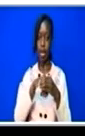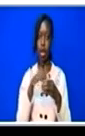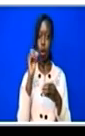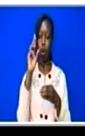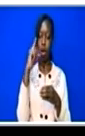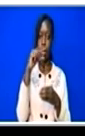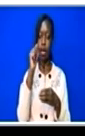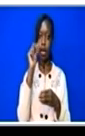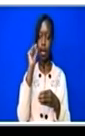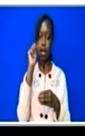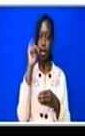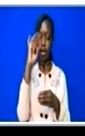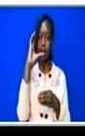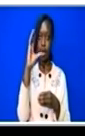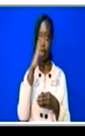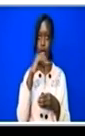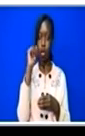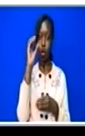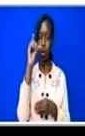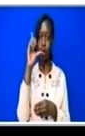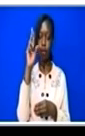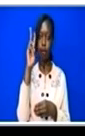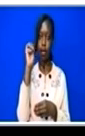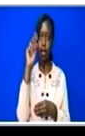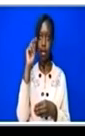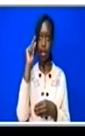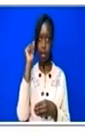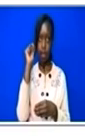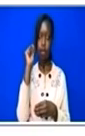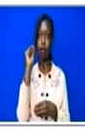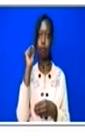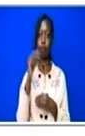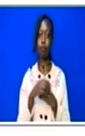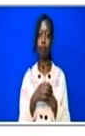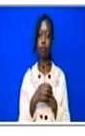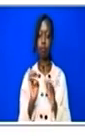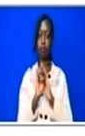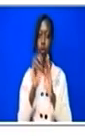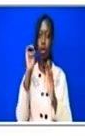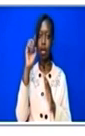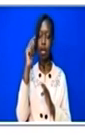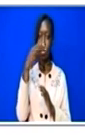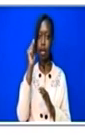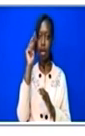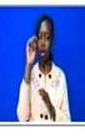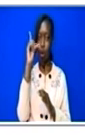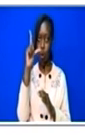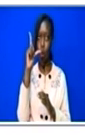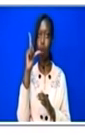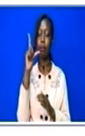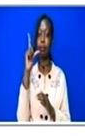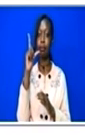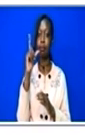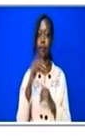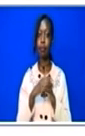solvents. They dissolve in organic solvents. Like ethanol, if you dissolve them in